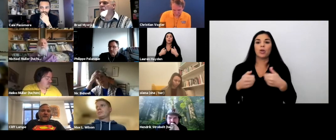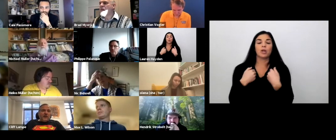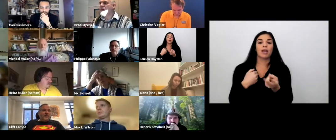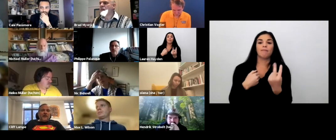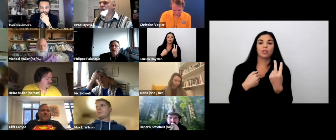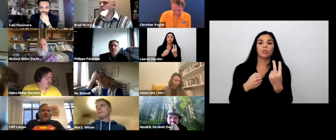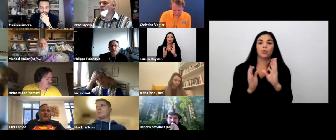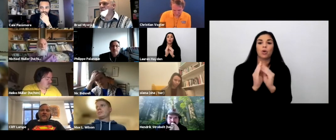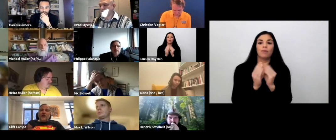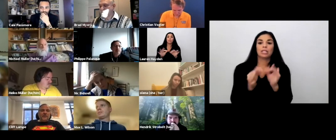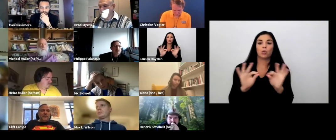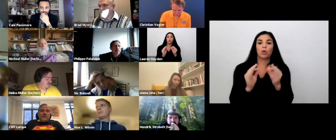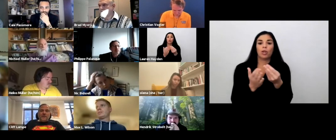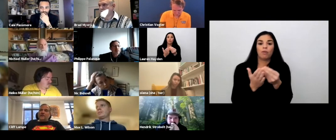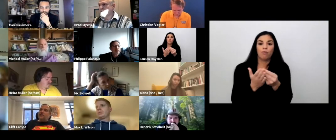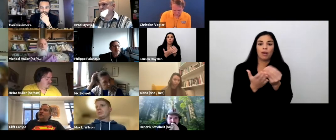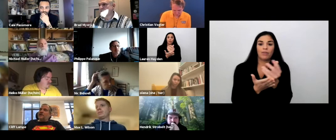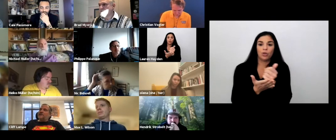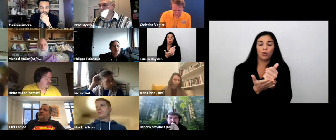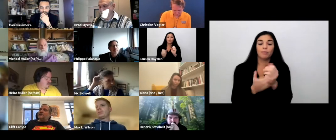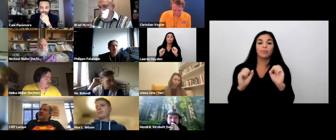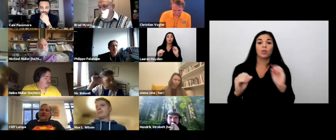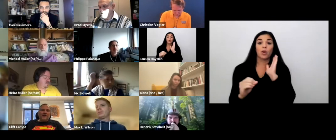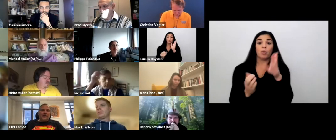like, it's going to be very expensive.